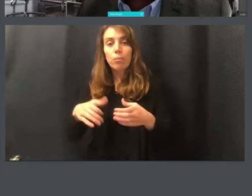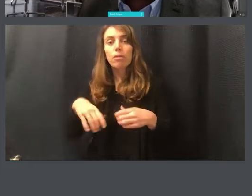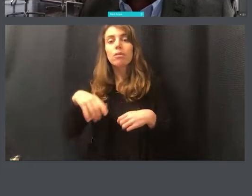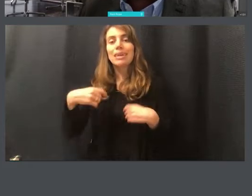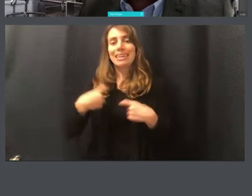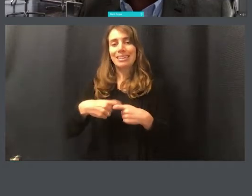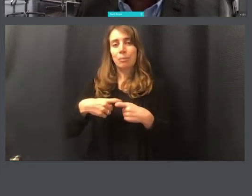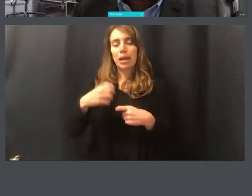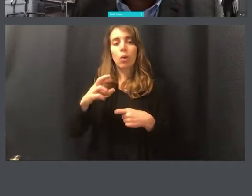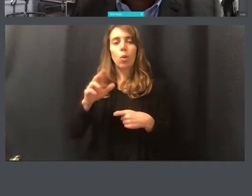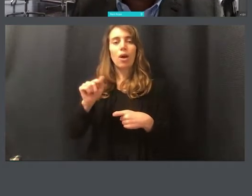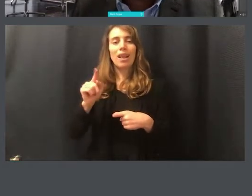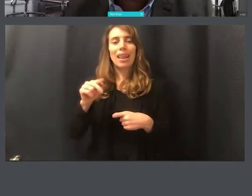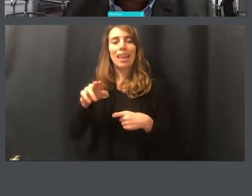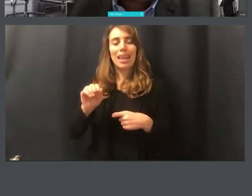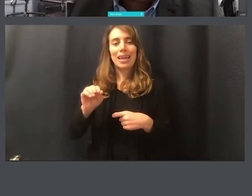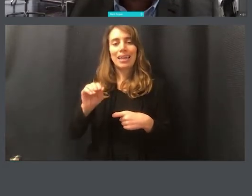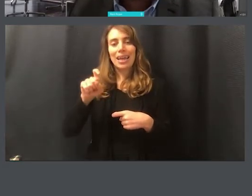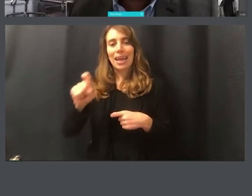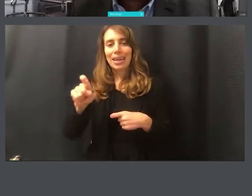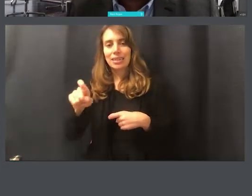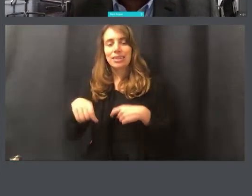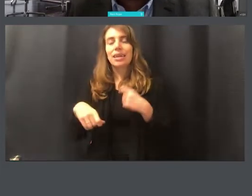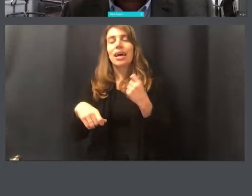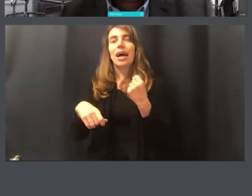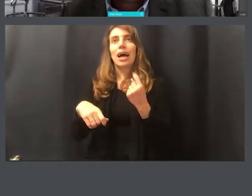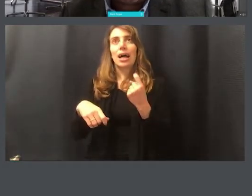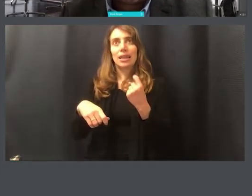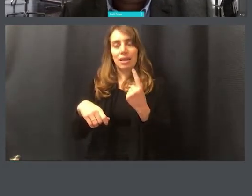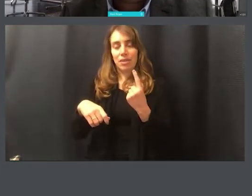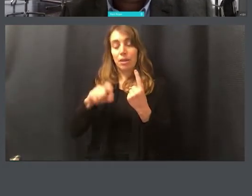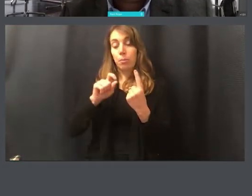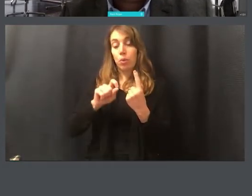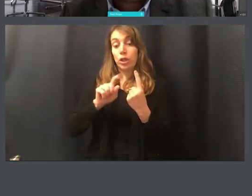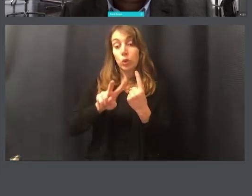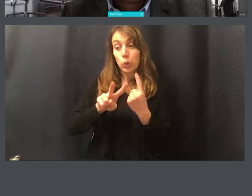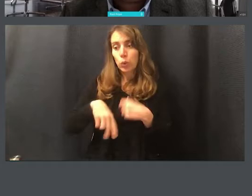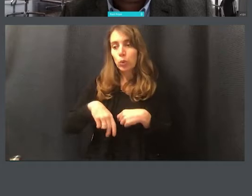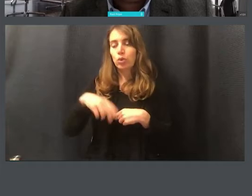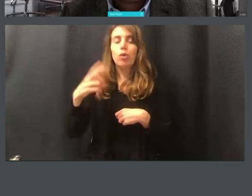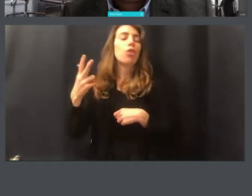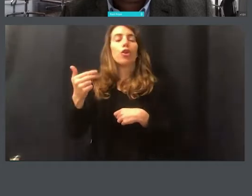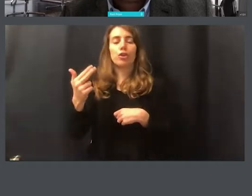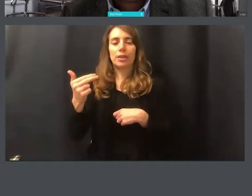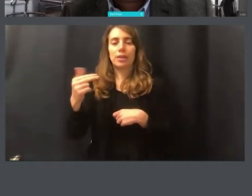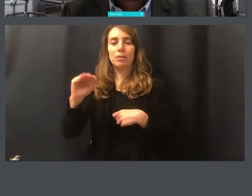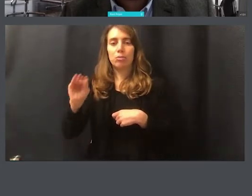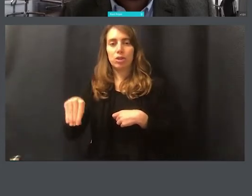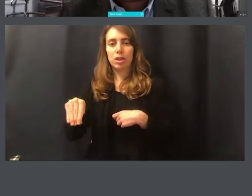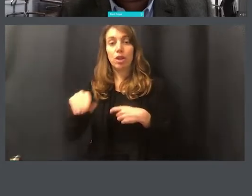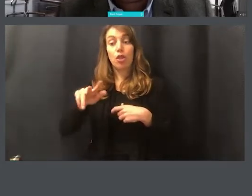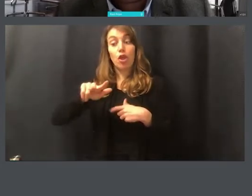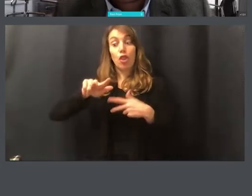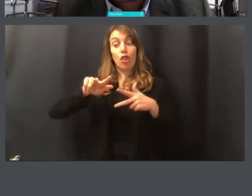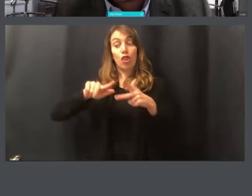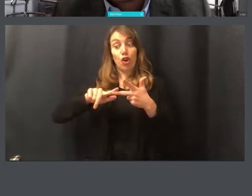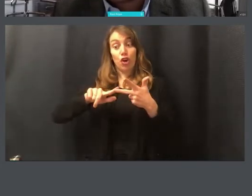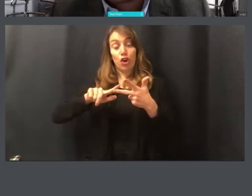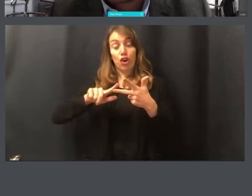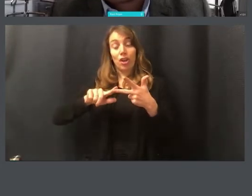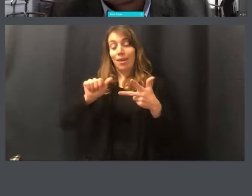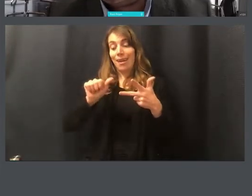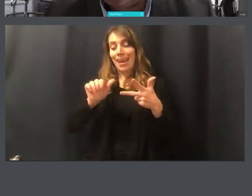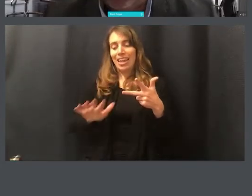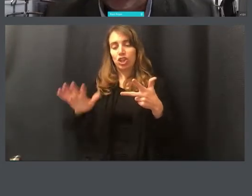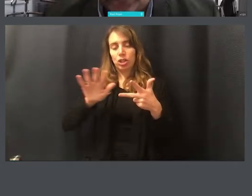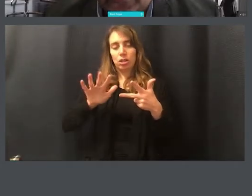increased from 11.2 to 13.7%. But then the third largest ethnic group happens to be Asian alone in Washington, and